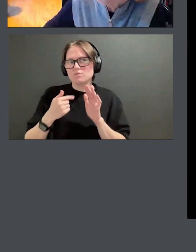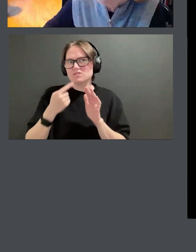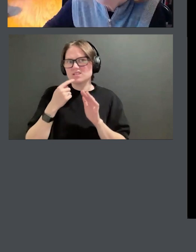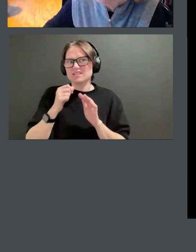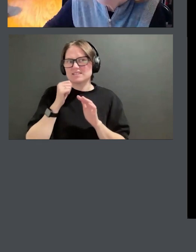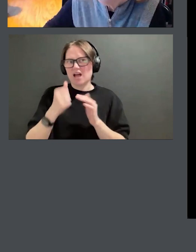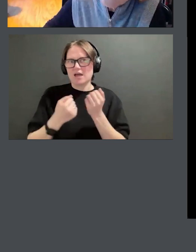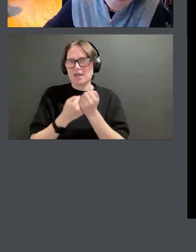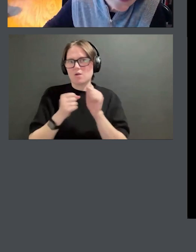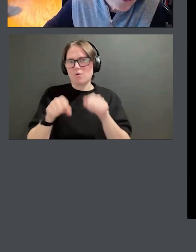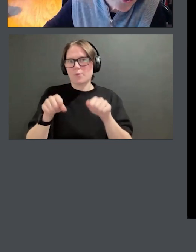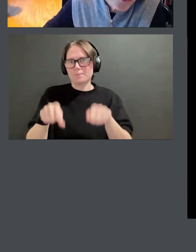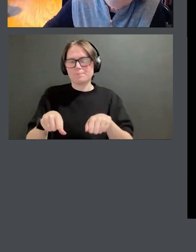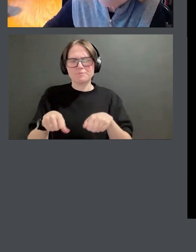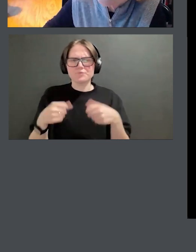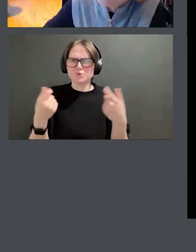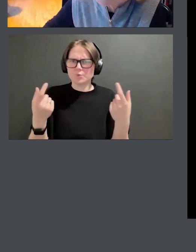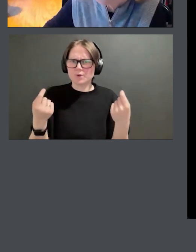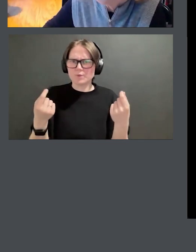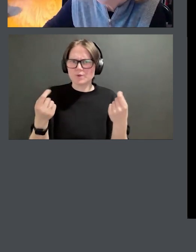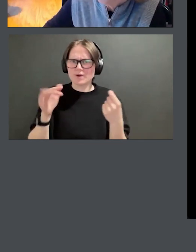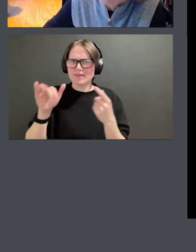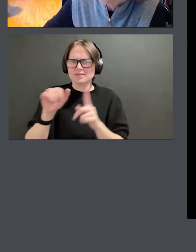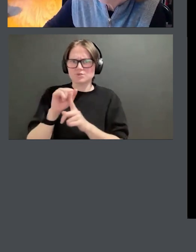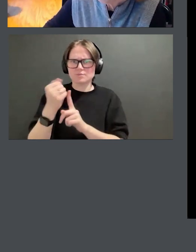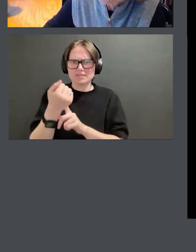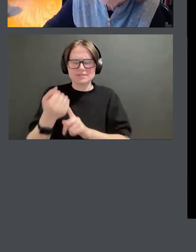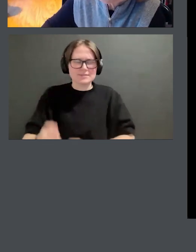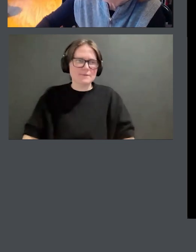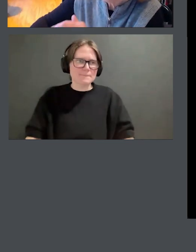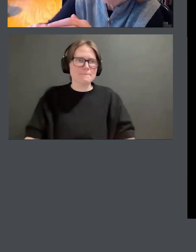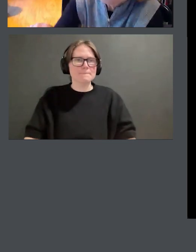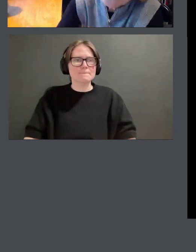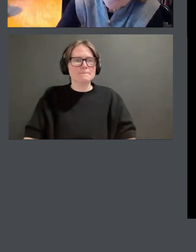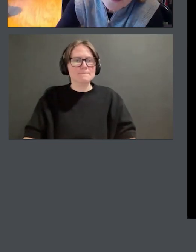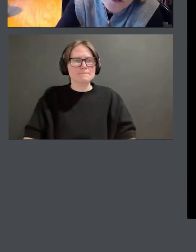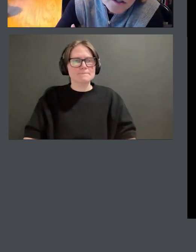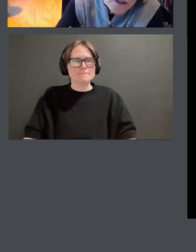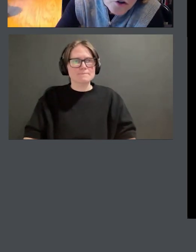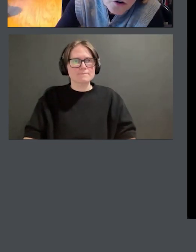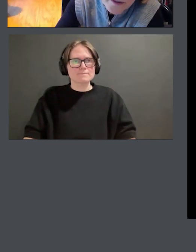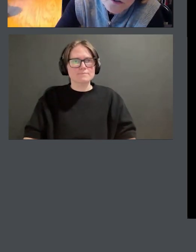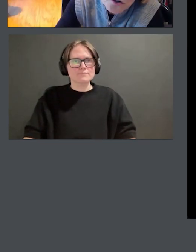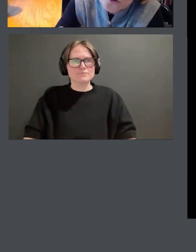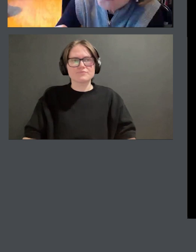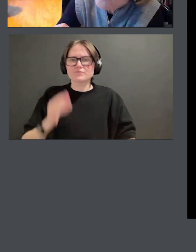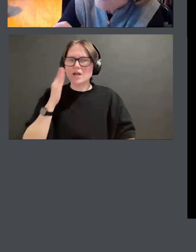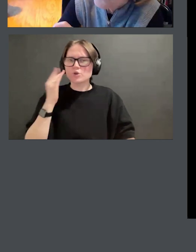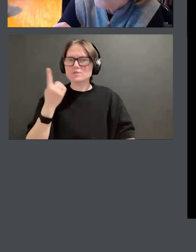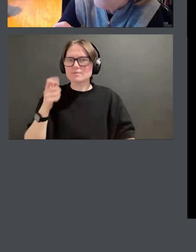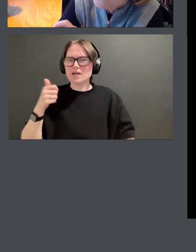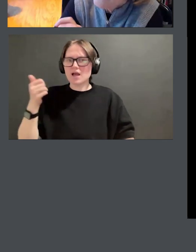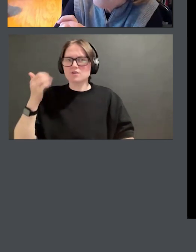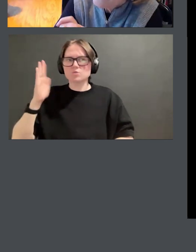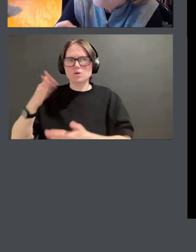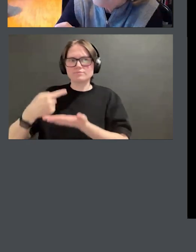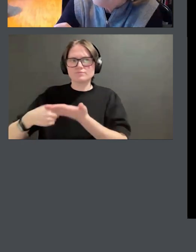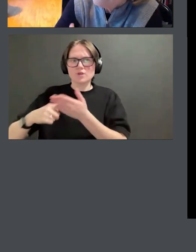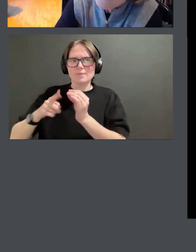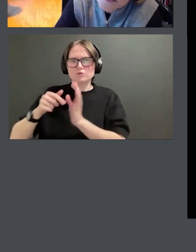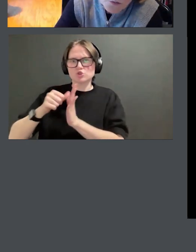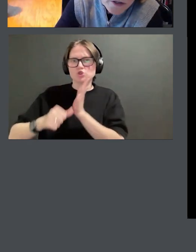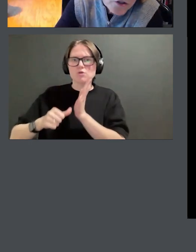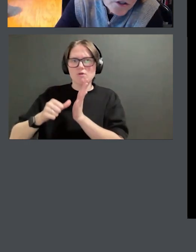do when that's the circumstance? Well, in terms of, I know someone else is going to talk about surgical options,